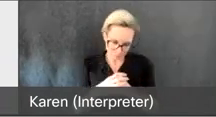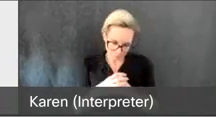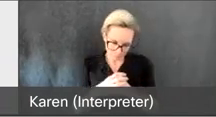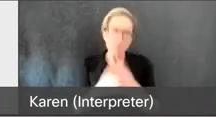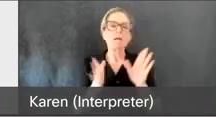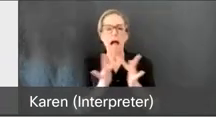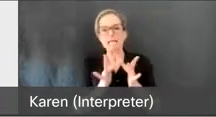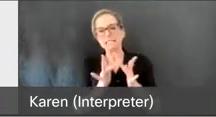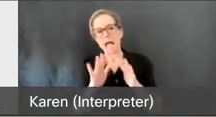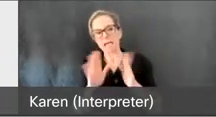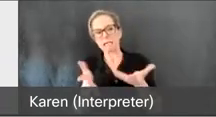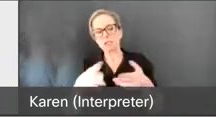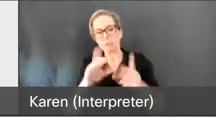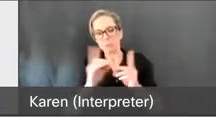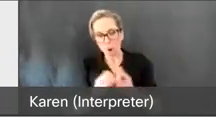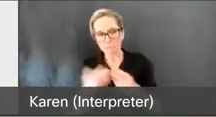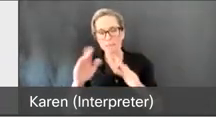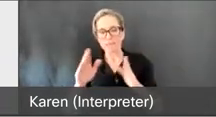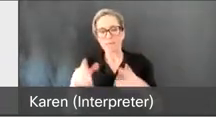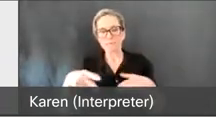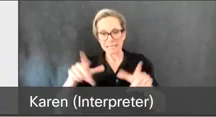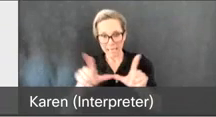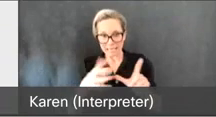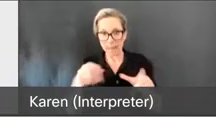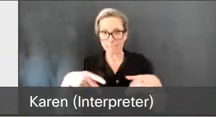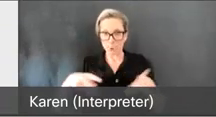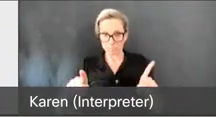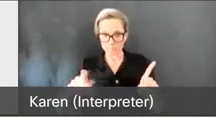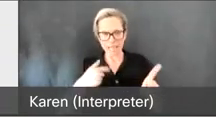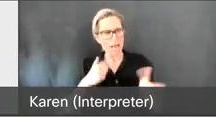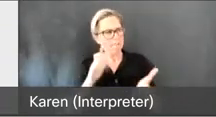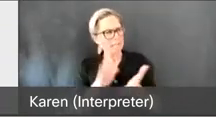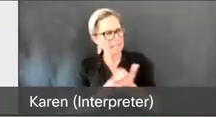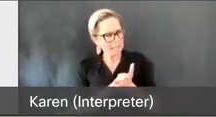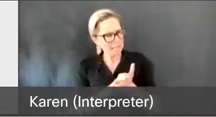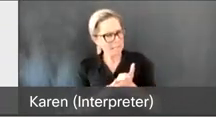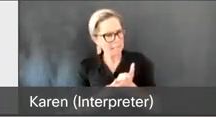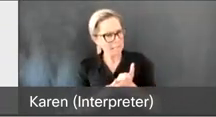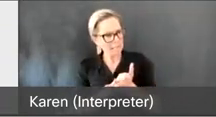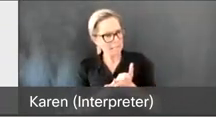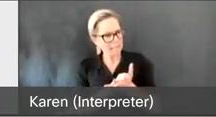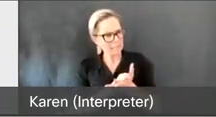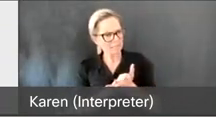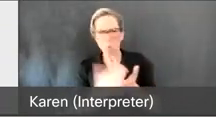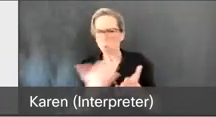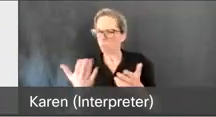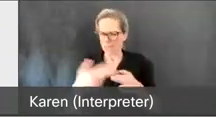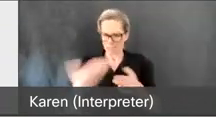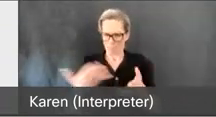permits. Get me something. I believe the name of the team of the what I had to get